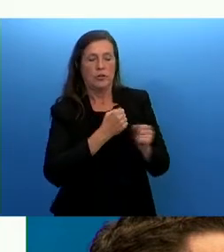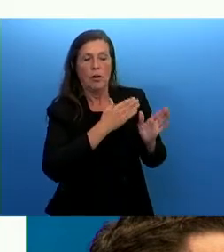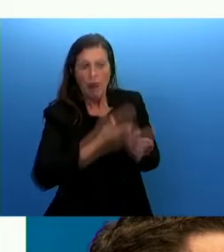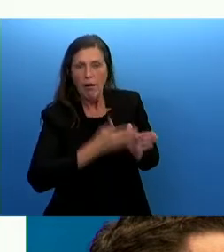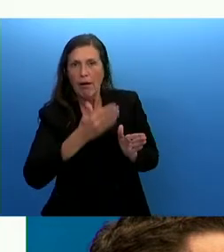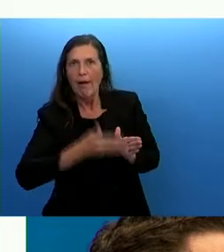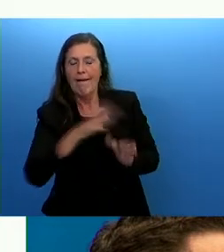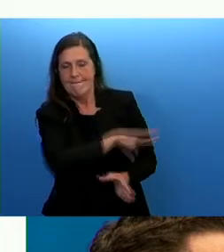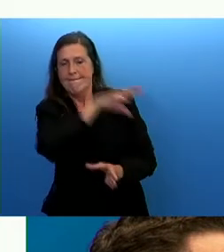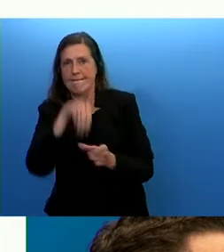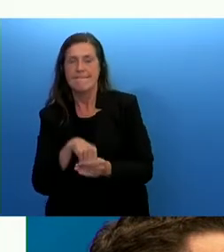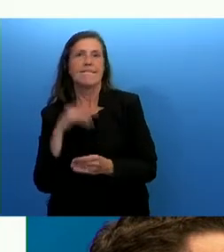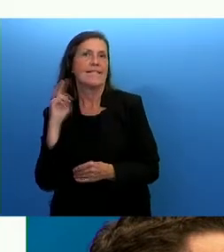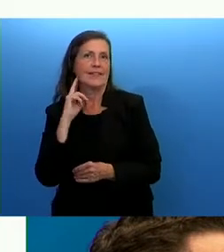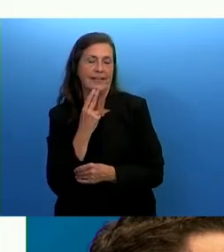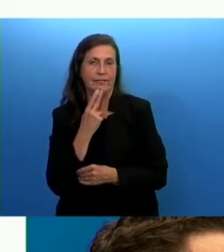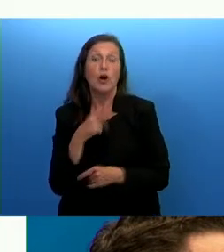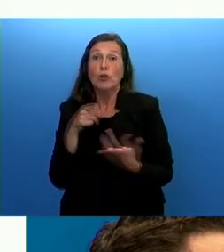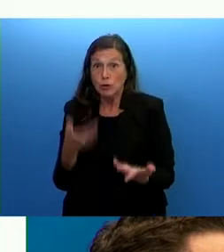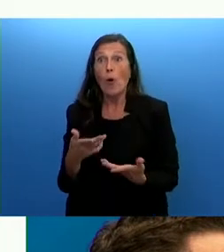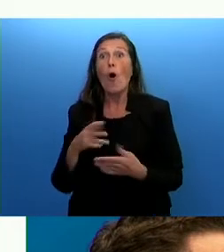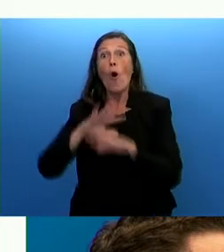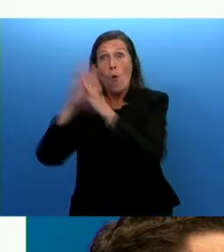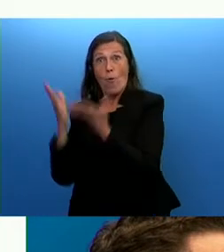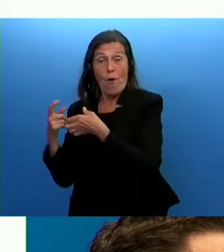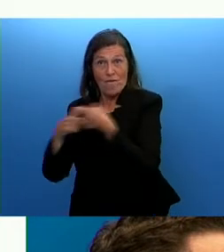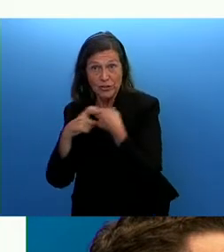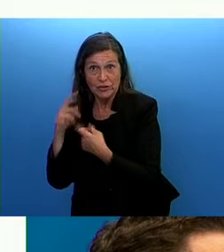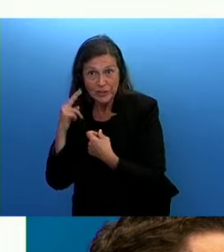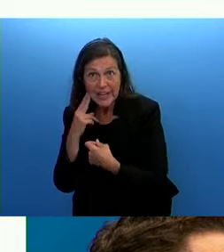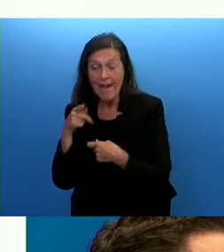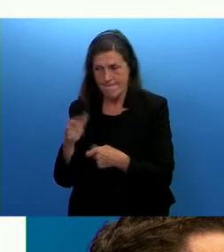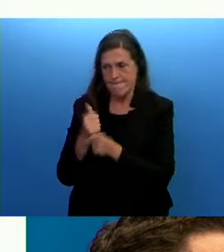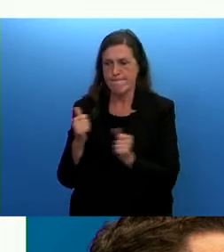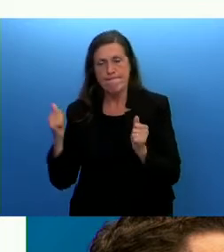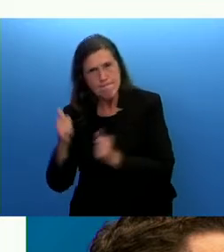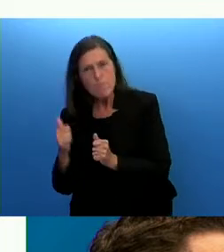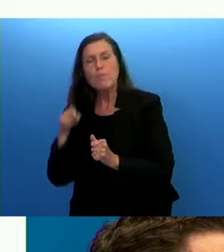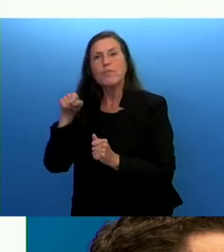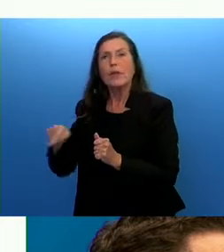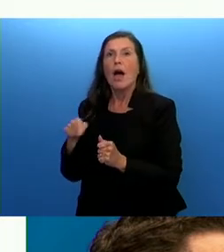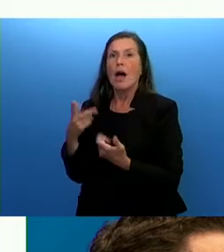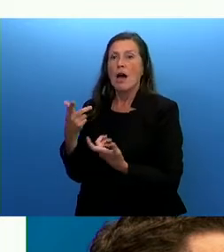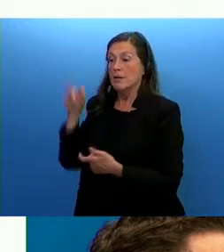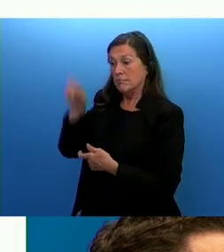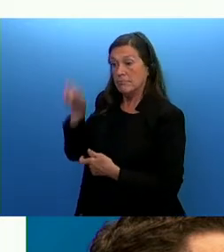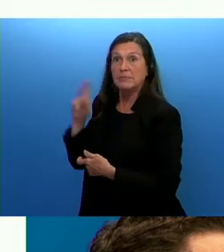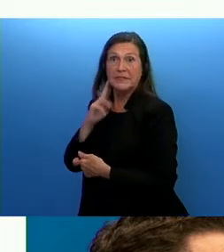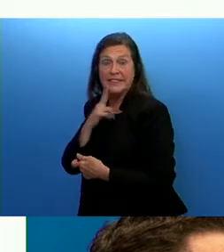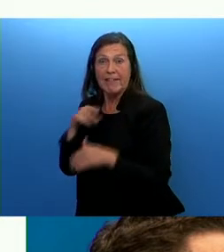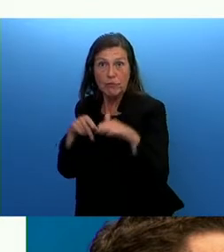Deaf will bring opportunities for deaf refugees, for those who are internally displaced and those who are